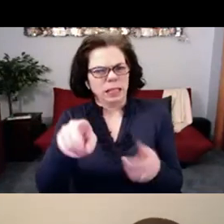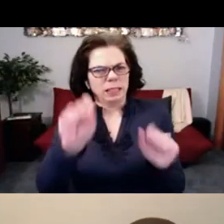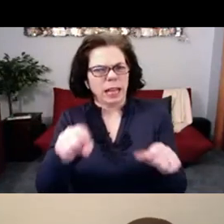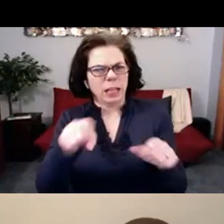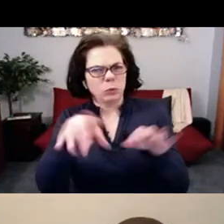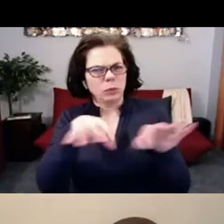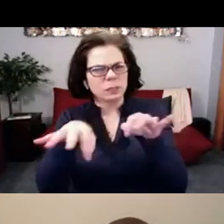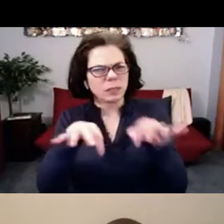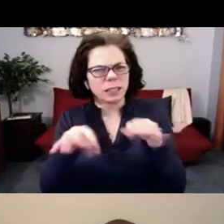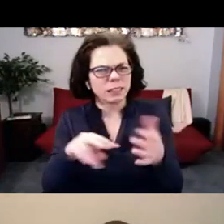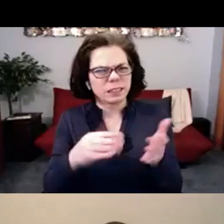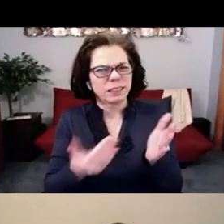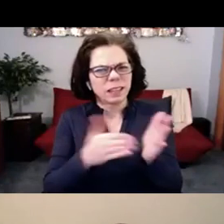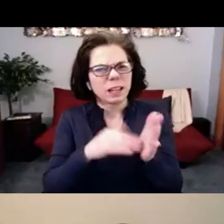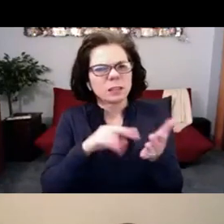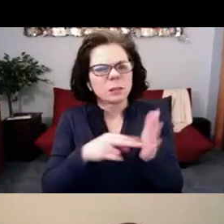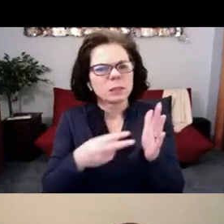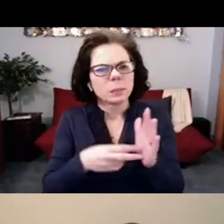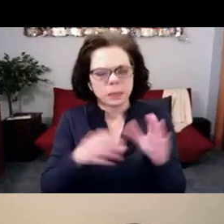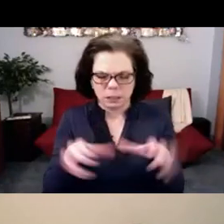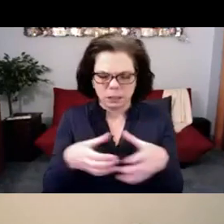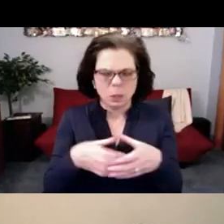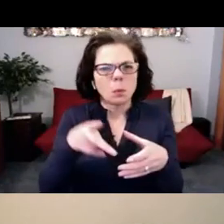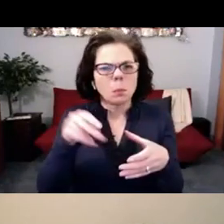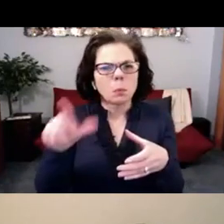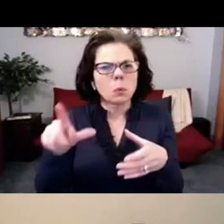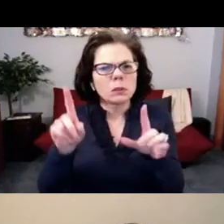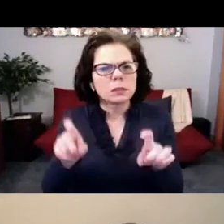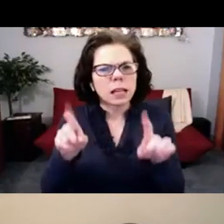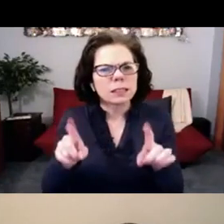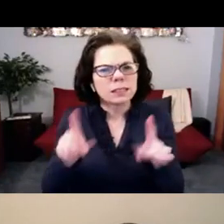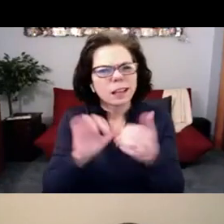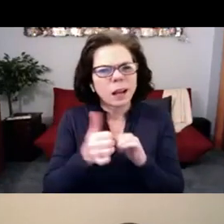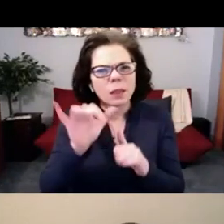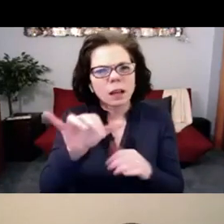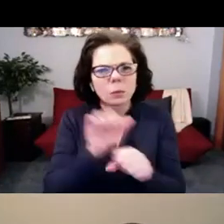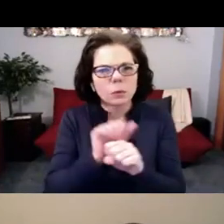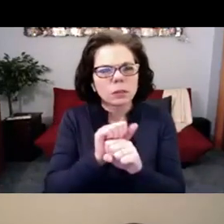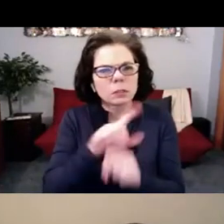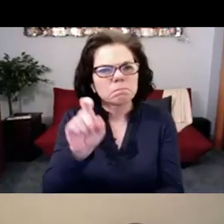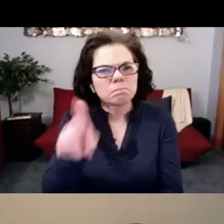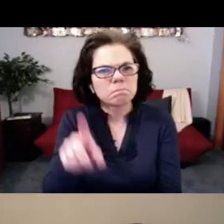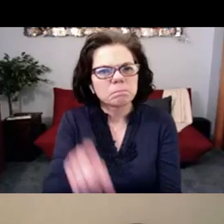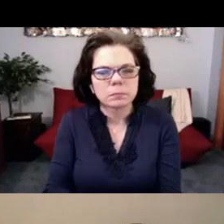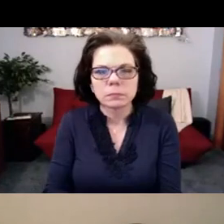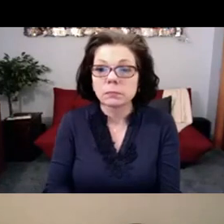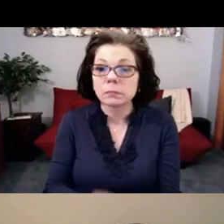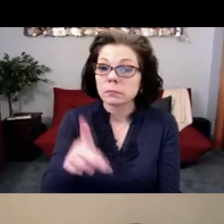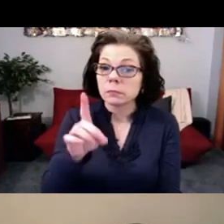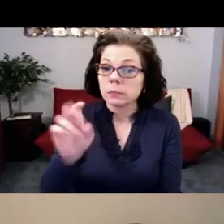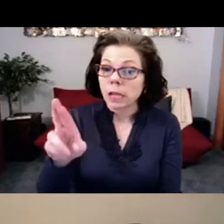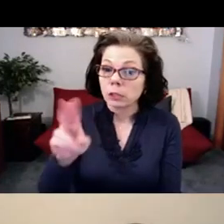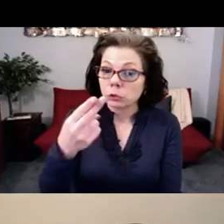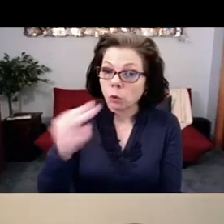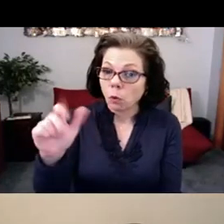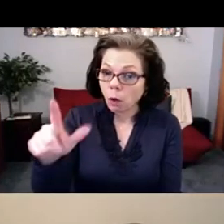again tonight. More details about what pool testing is and how it works. Dr. Hall, can you share a bit more, as much as we